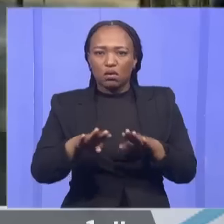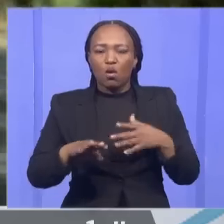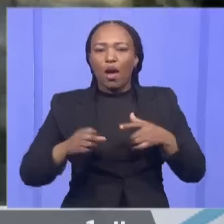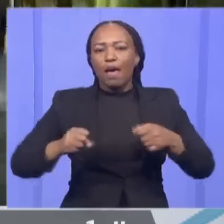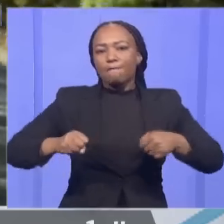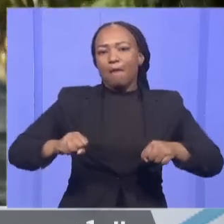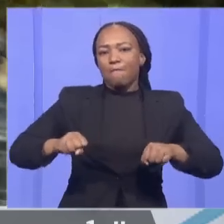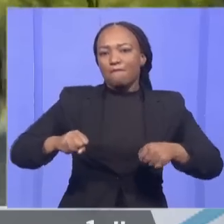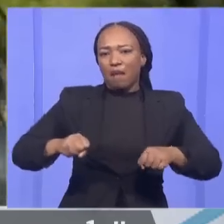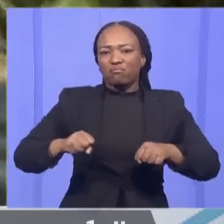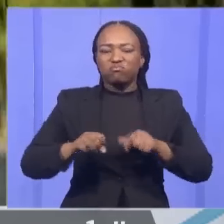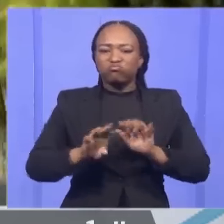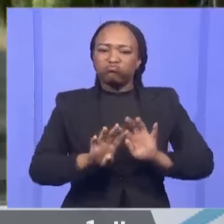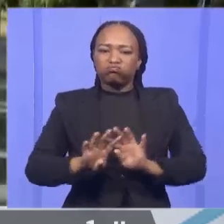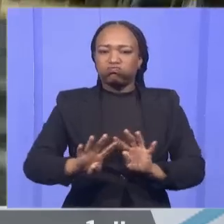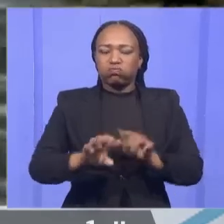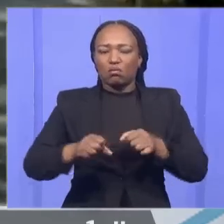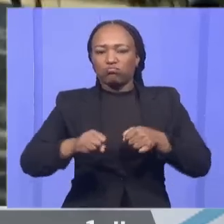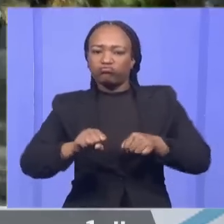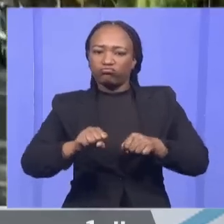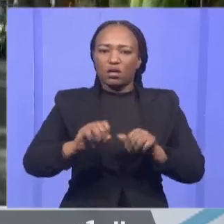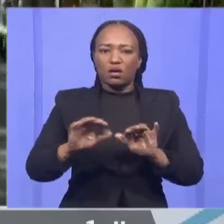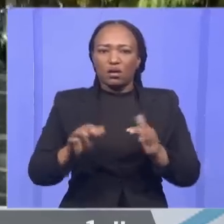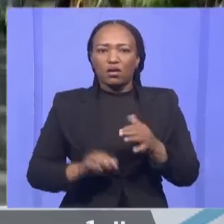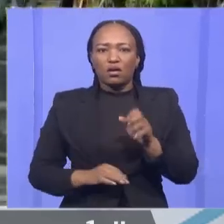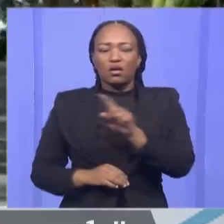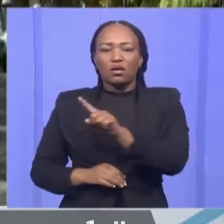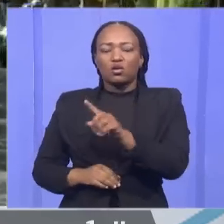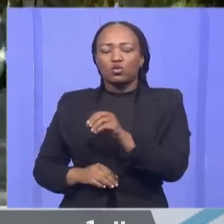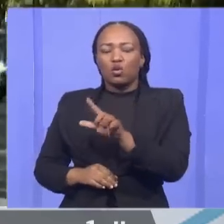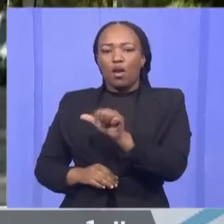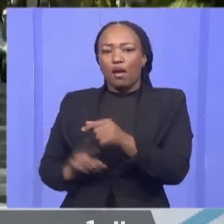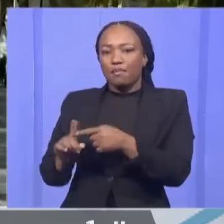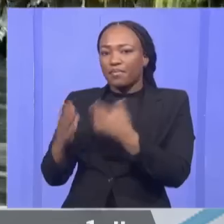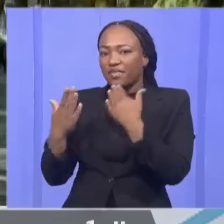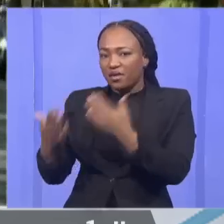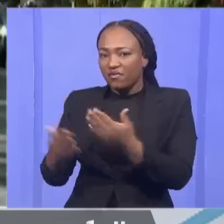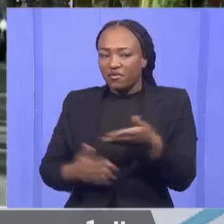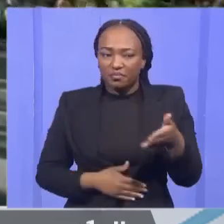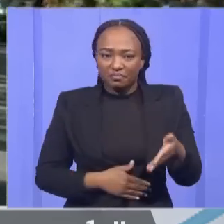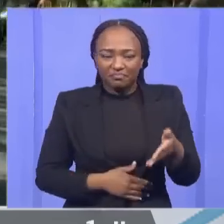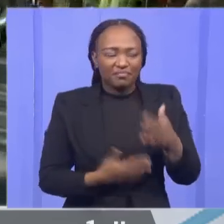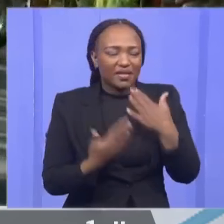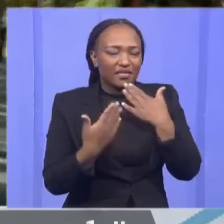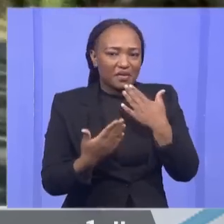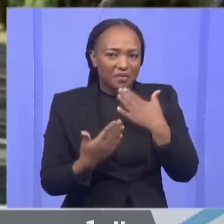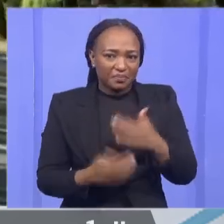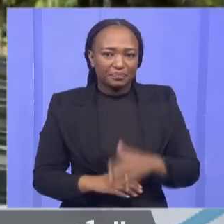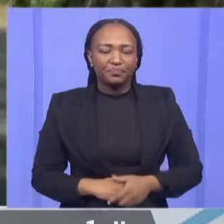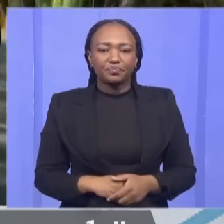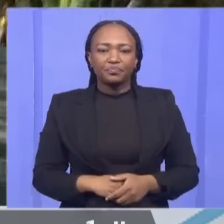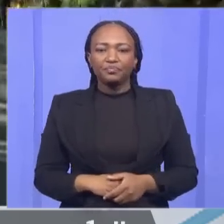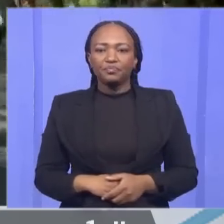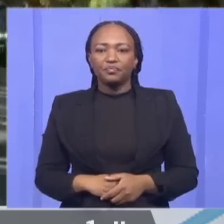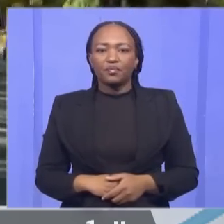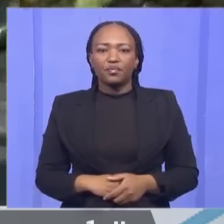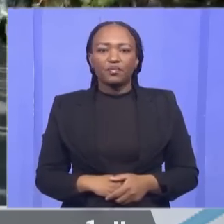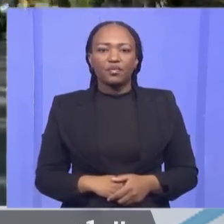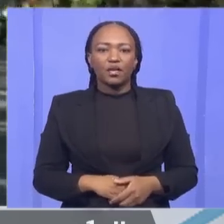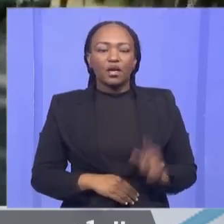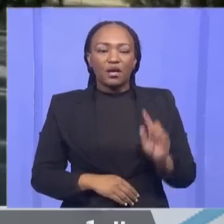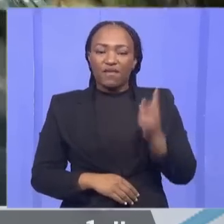Joining us is Brigadier General Zola Mbi. Thank you so much for joining us. Thank you, ma'am. So firstly, in terms of